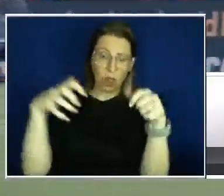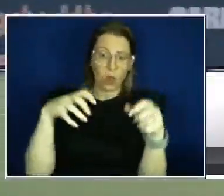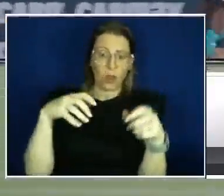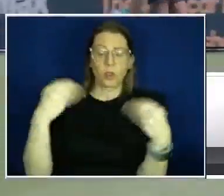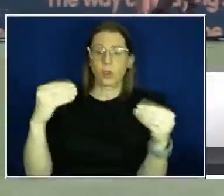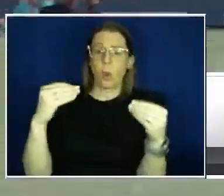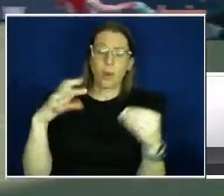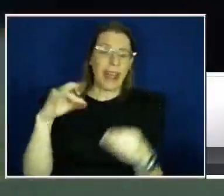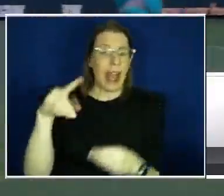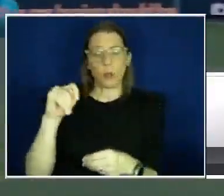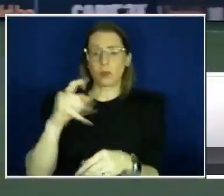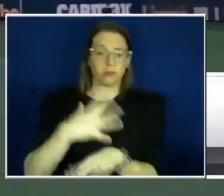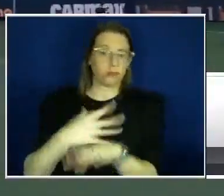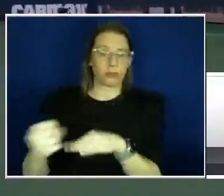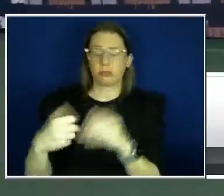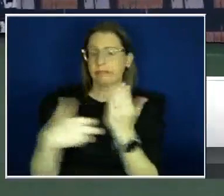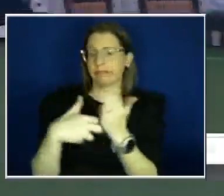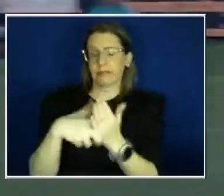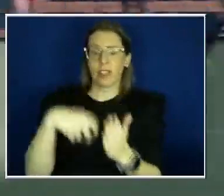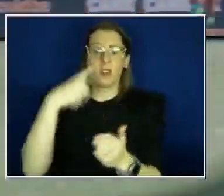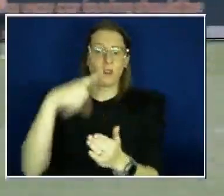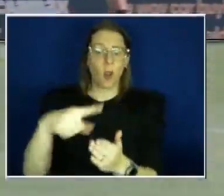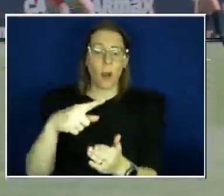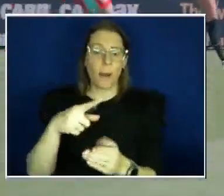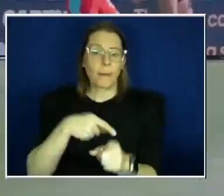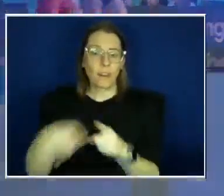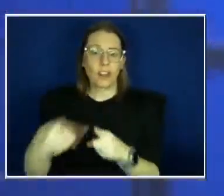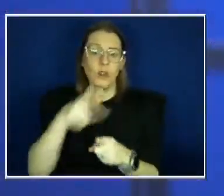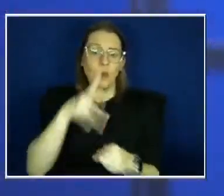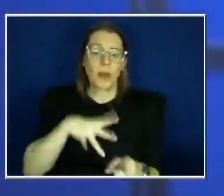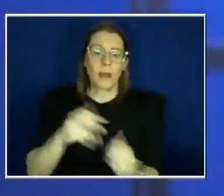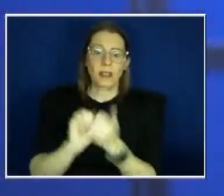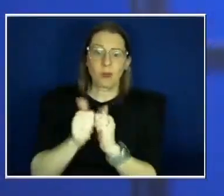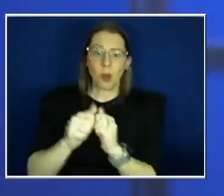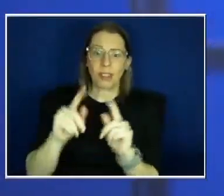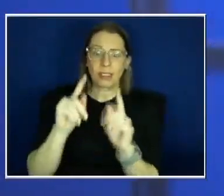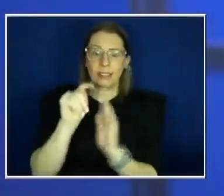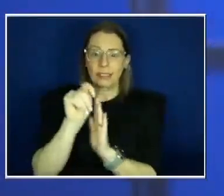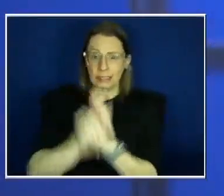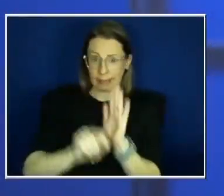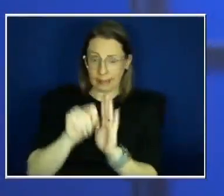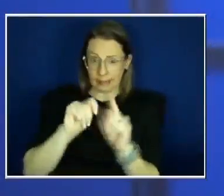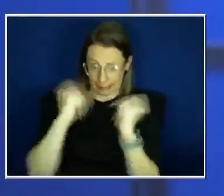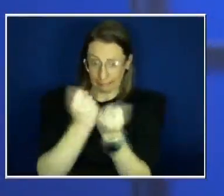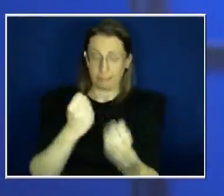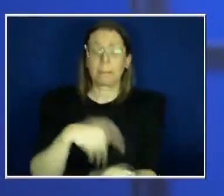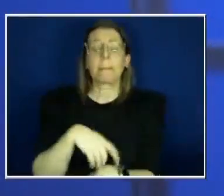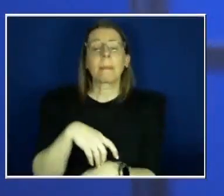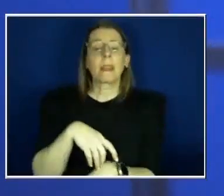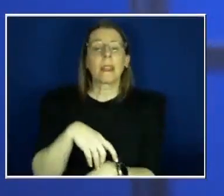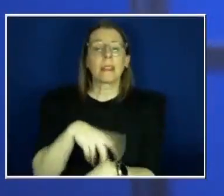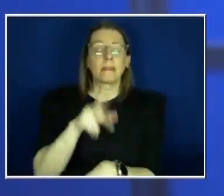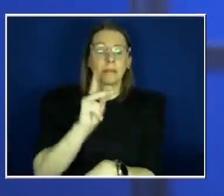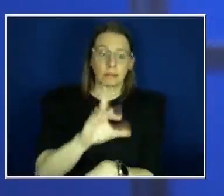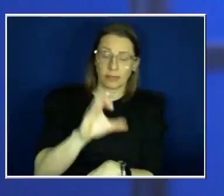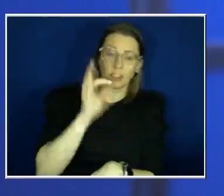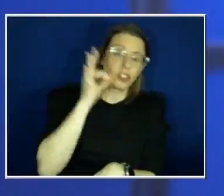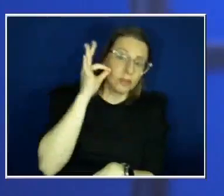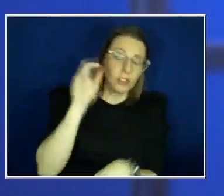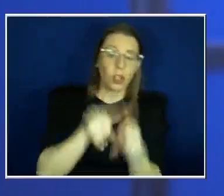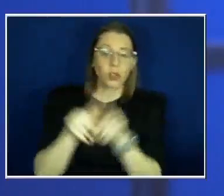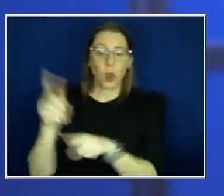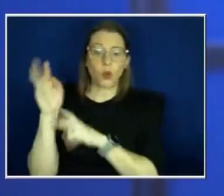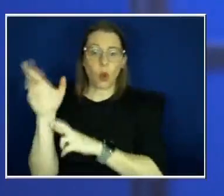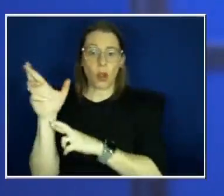specifically for a professional women's sports team. And this season, just like the Chiefs and the Royals, clinical staff here at the health system are